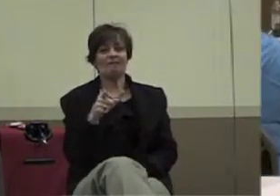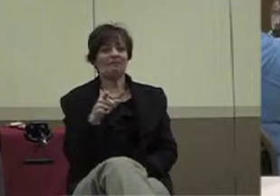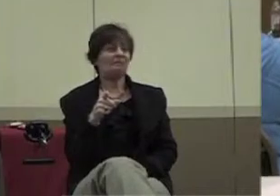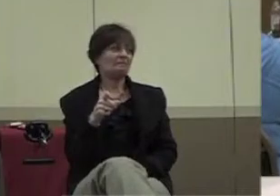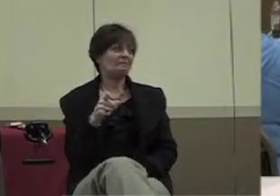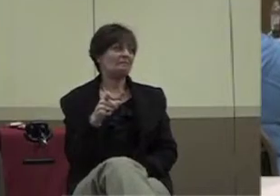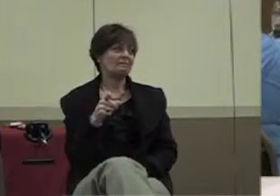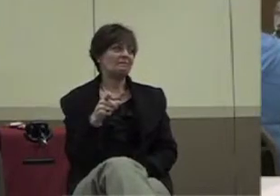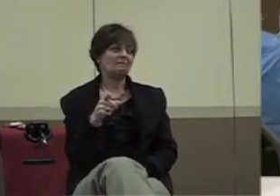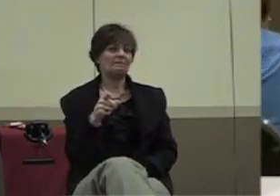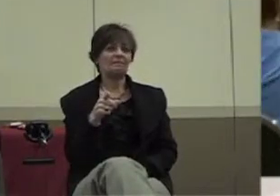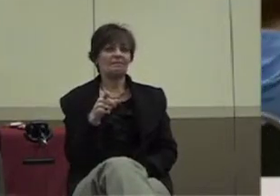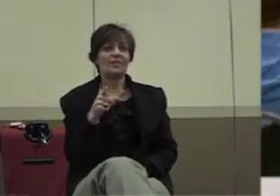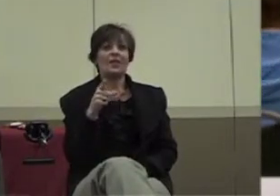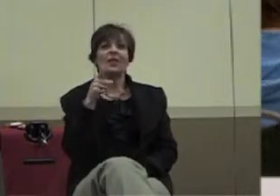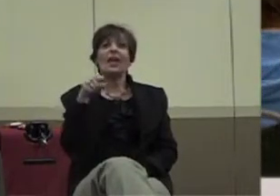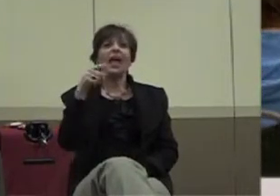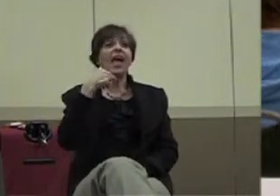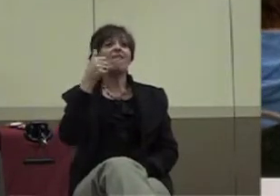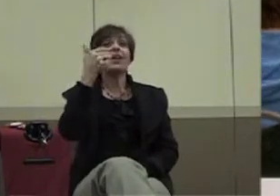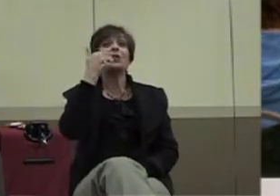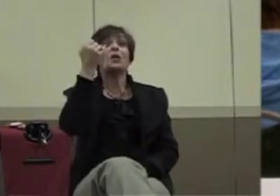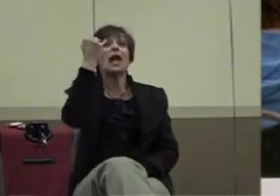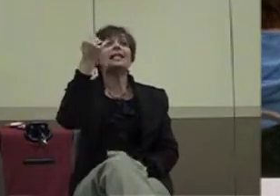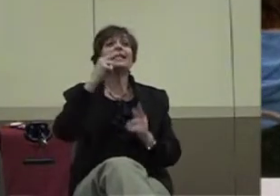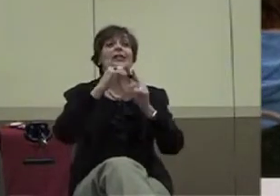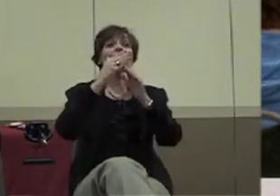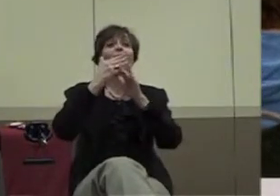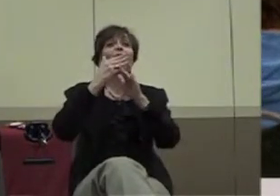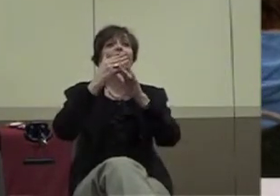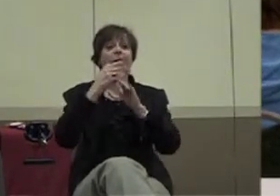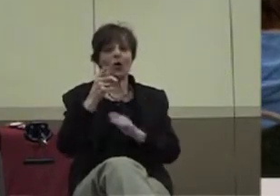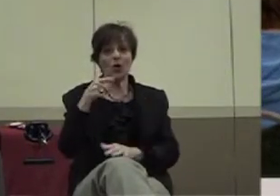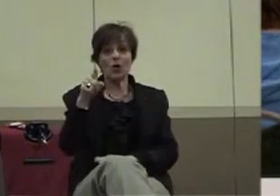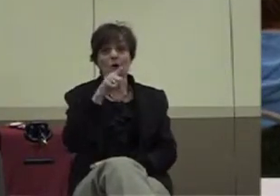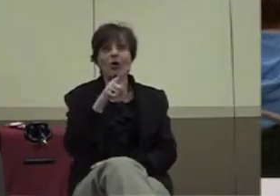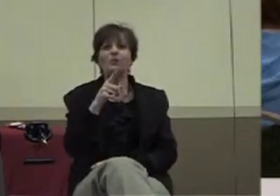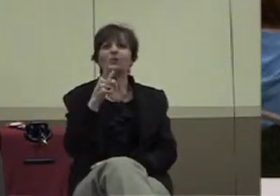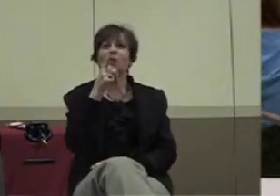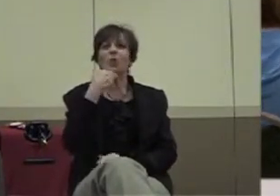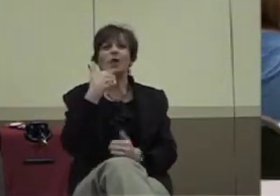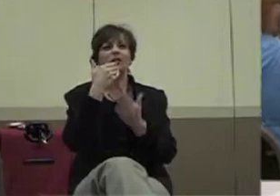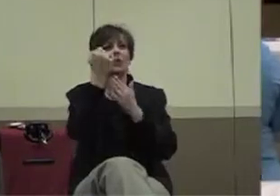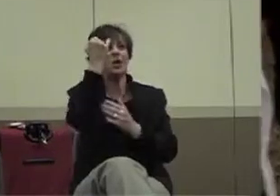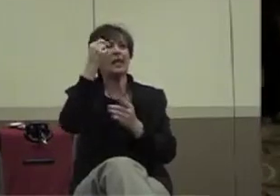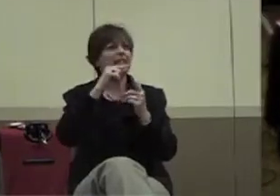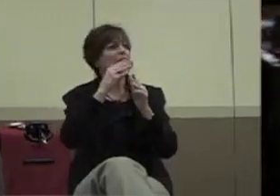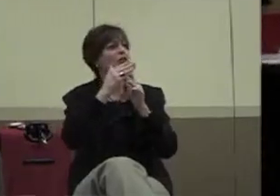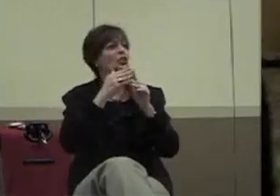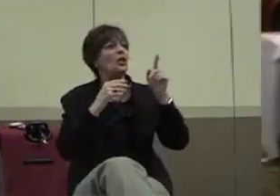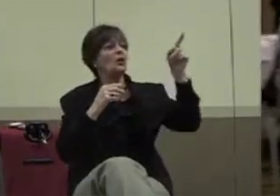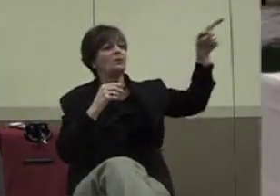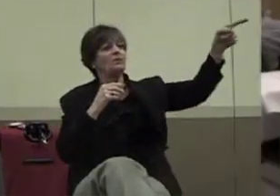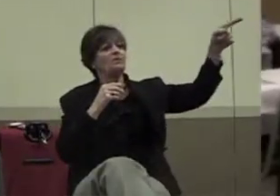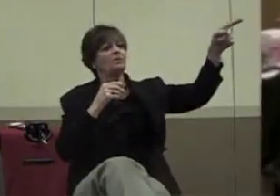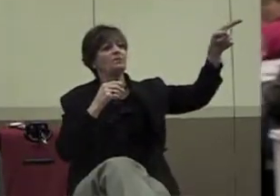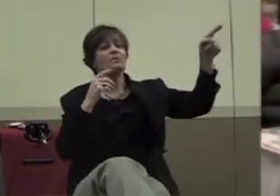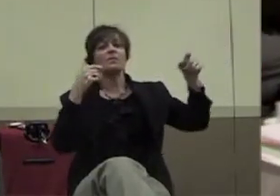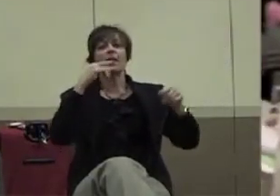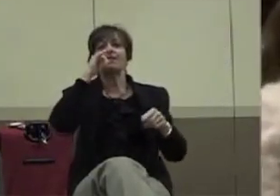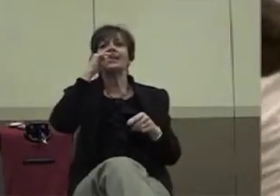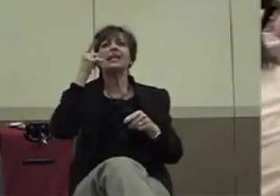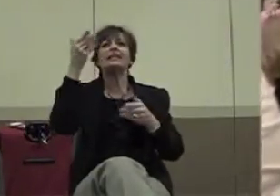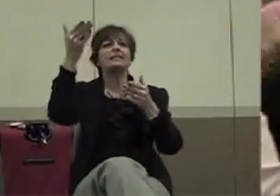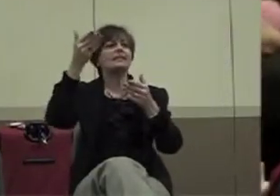You guys, you're rushing me with all these hands up in the air. Who's got a good idea to share? Thank you. I'll have kids deliver papers to another